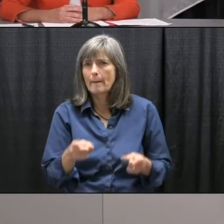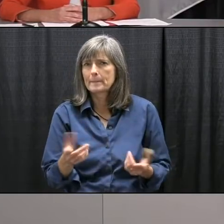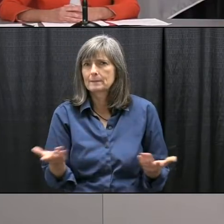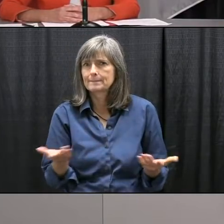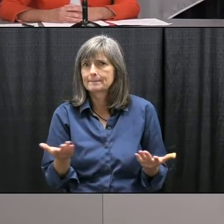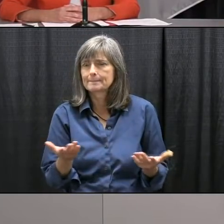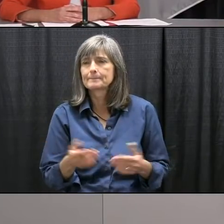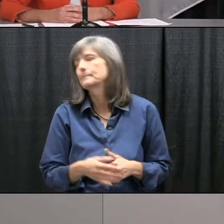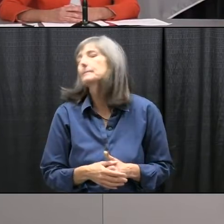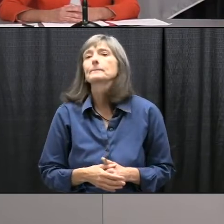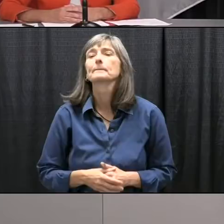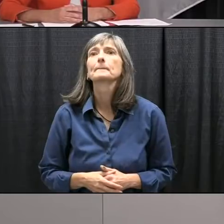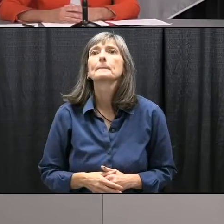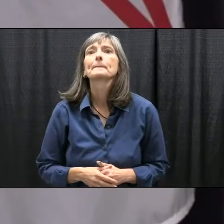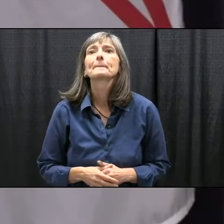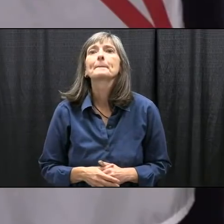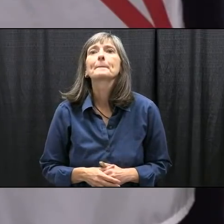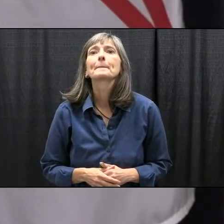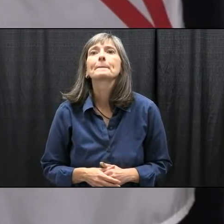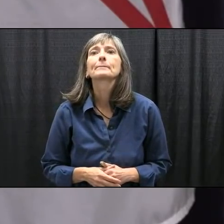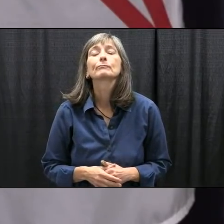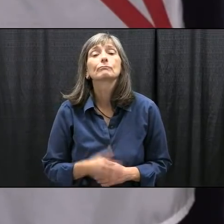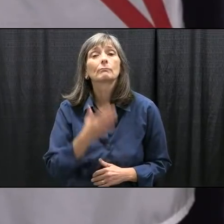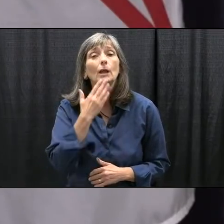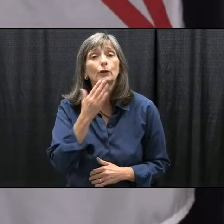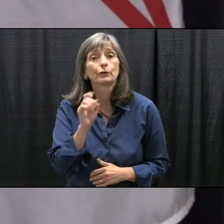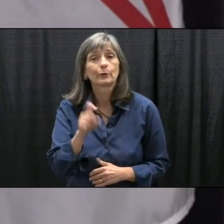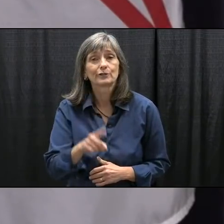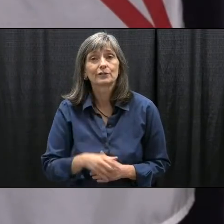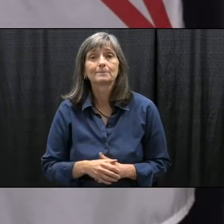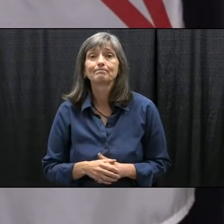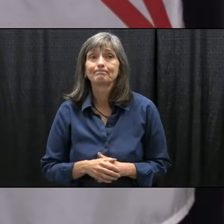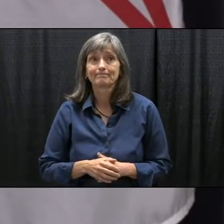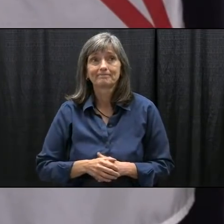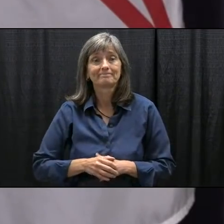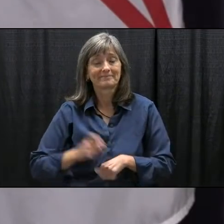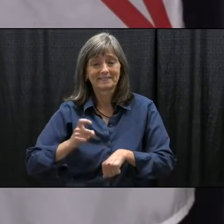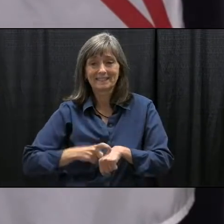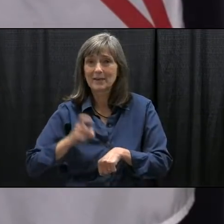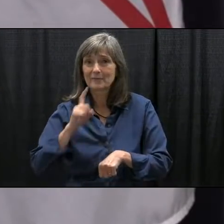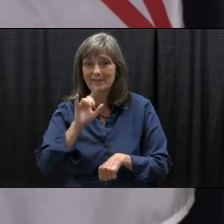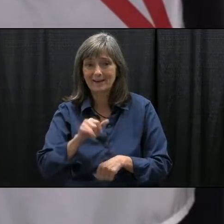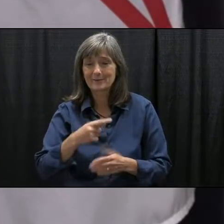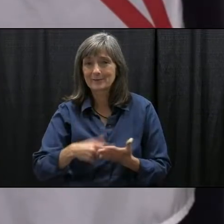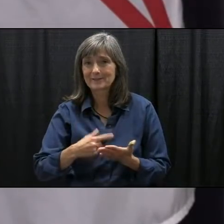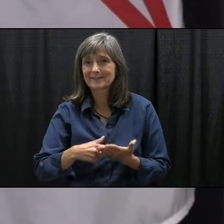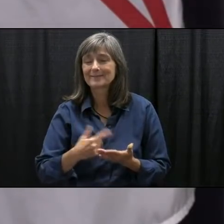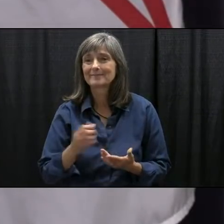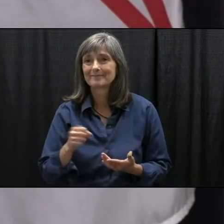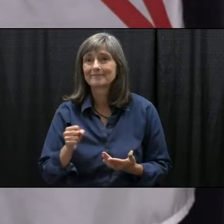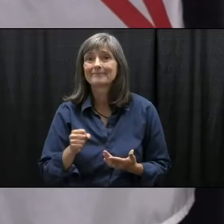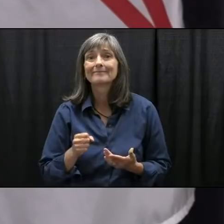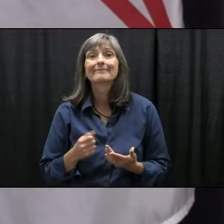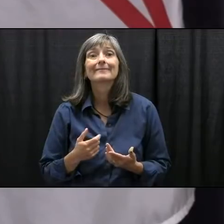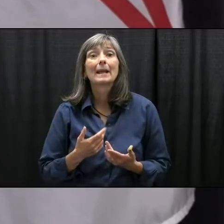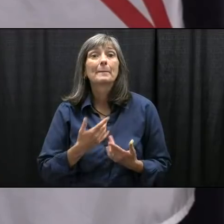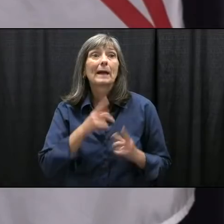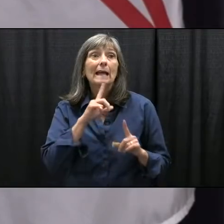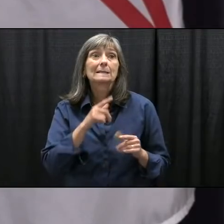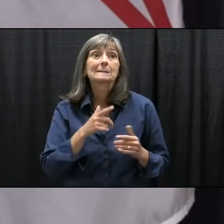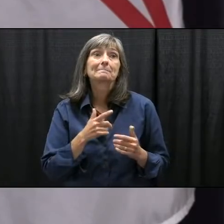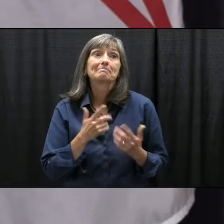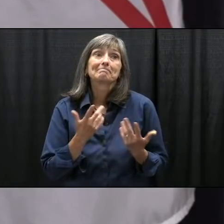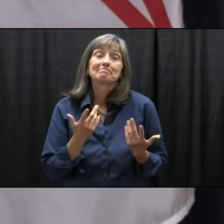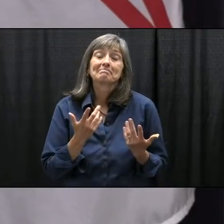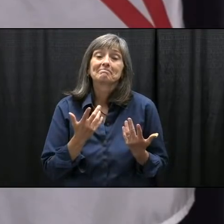shot. No, it is a very good question. It is a timely question. The short answer is we don't have some of the